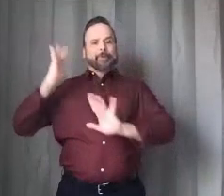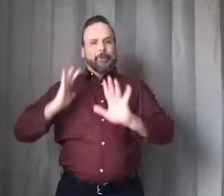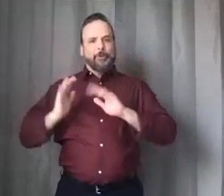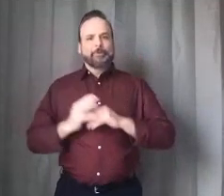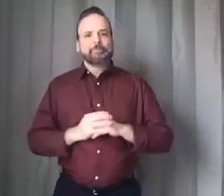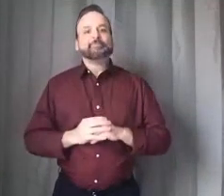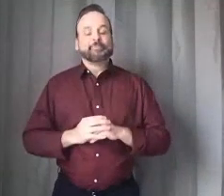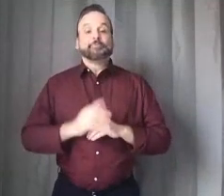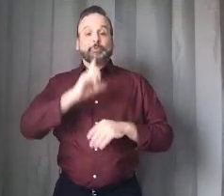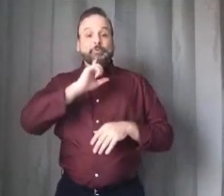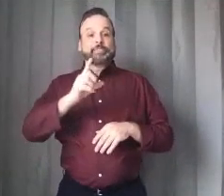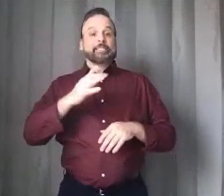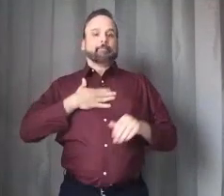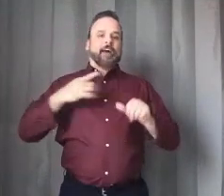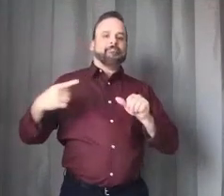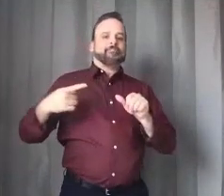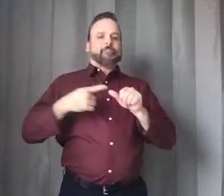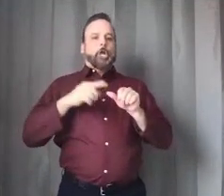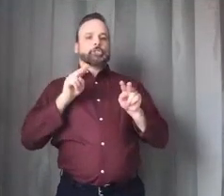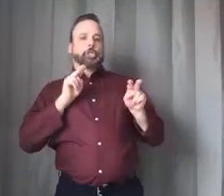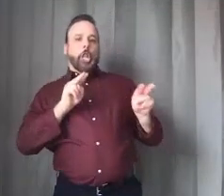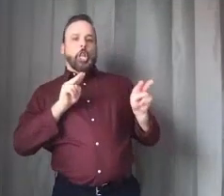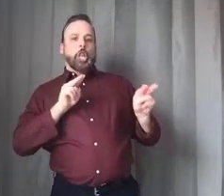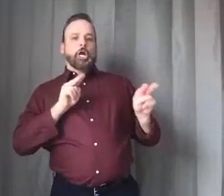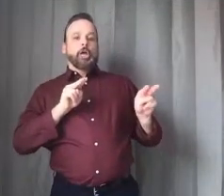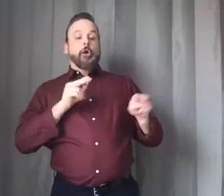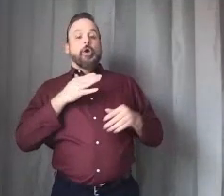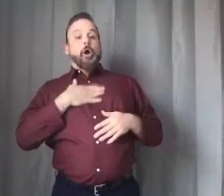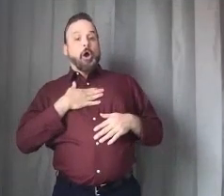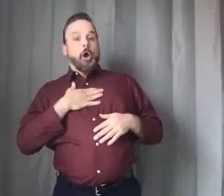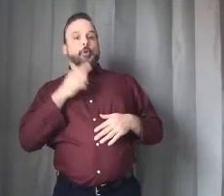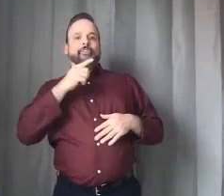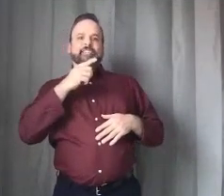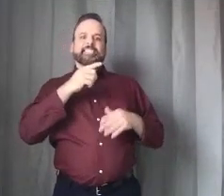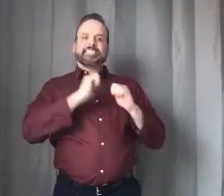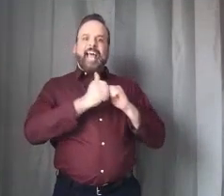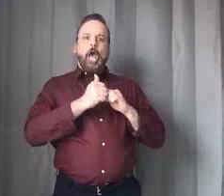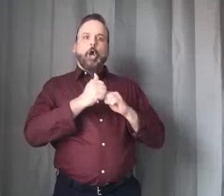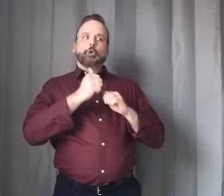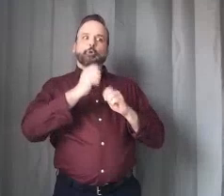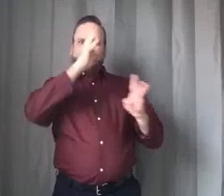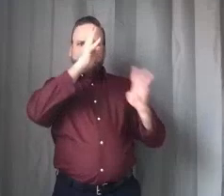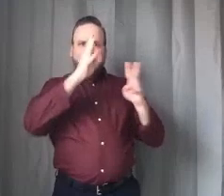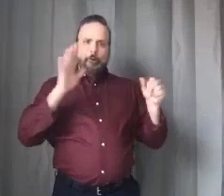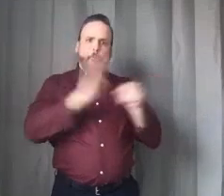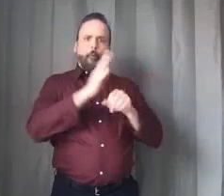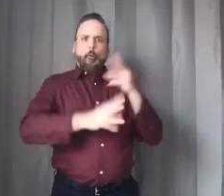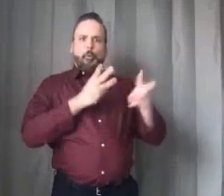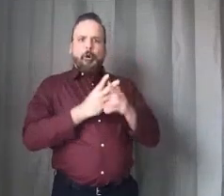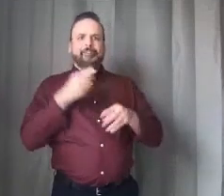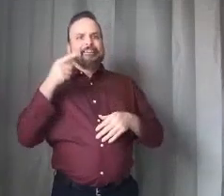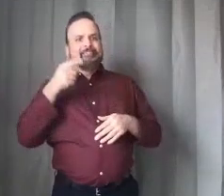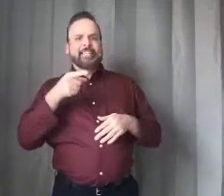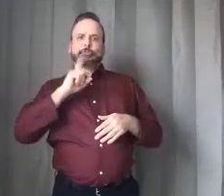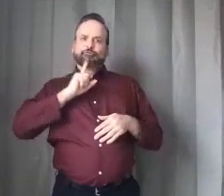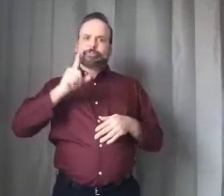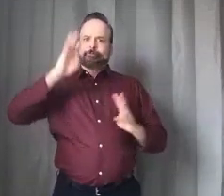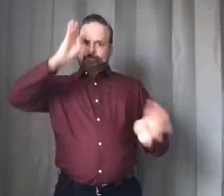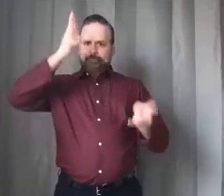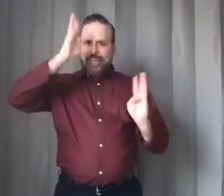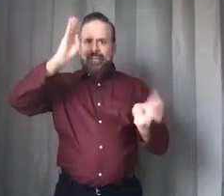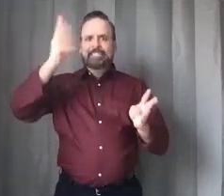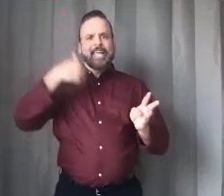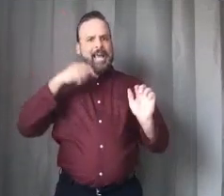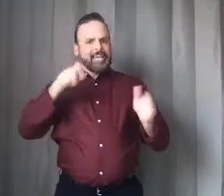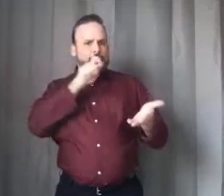And that was really like my first look at, this is what world building is. This is what fantasy is. This is like something that I could